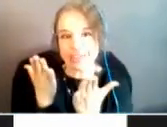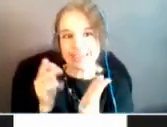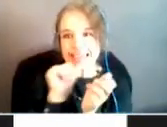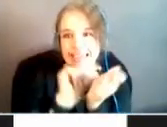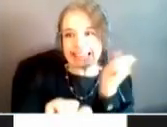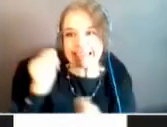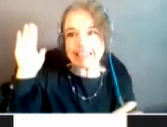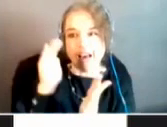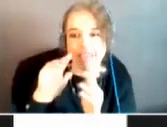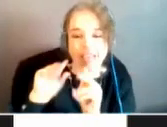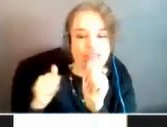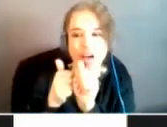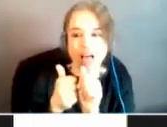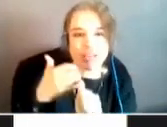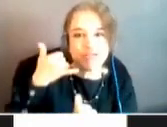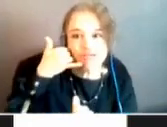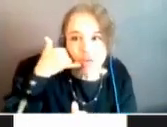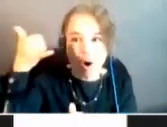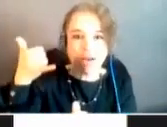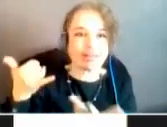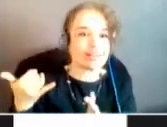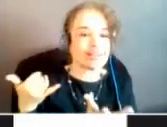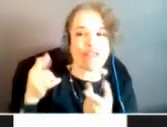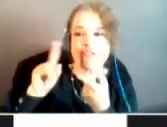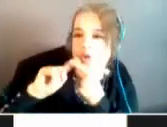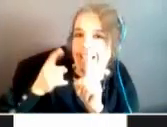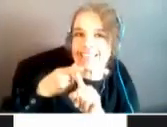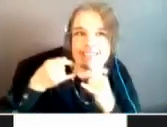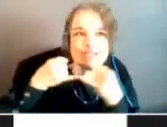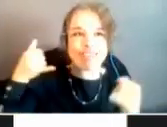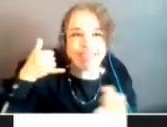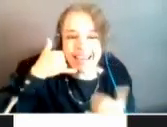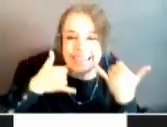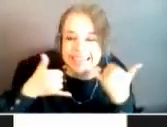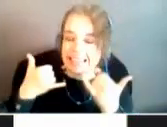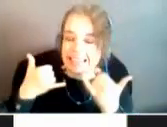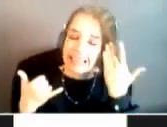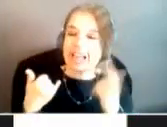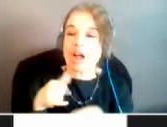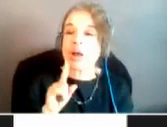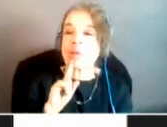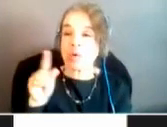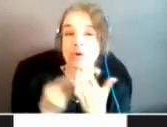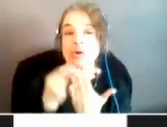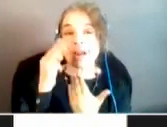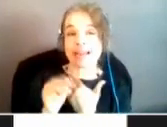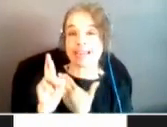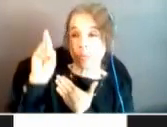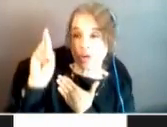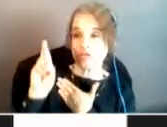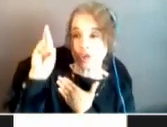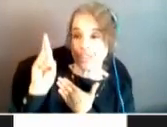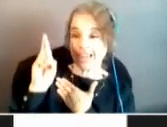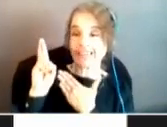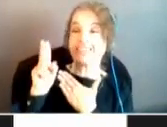some of these, like follow-up phone calls, again, Friendship Line does this, and I'm sure there are programs in Riverside